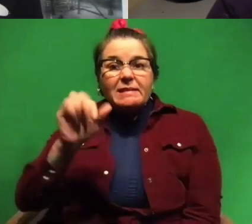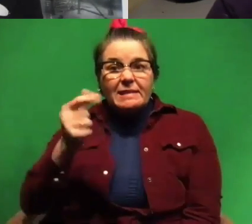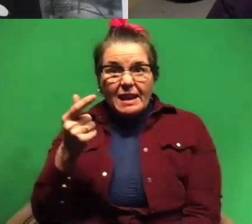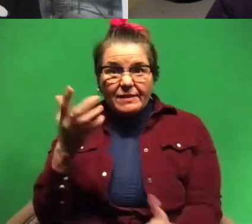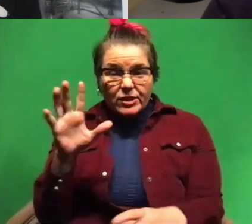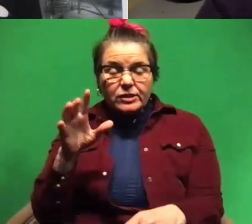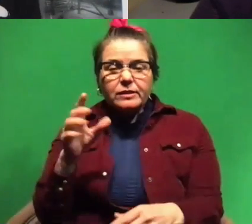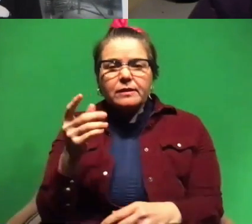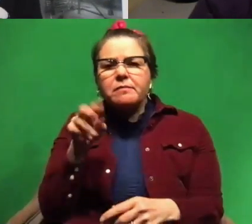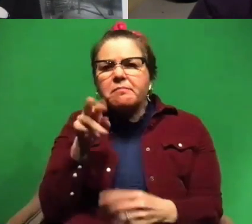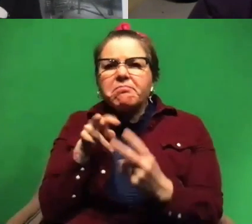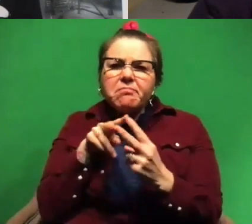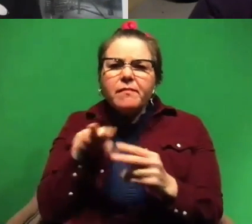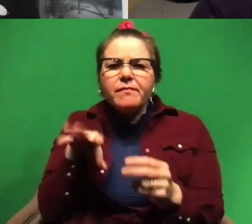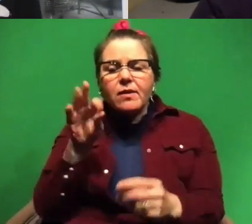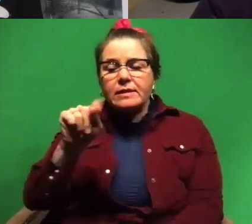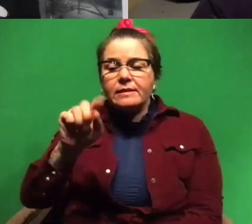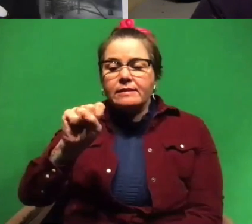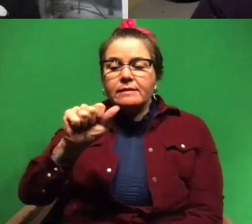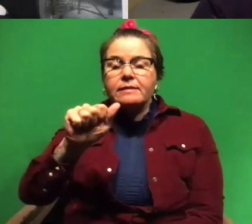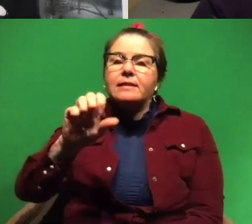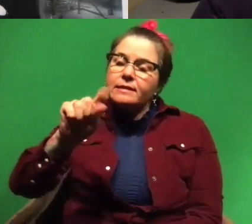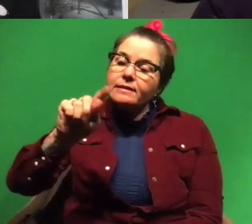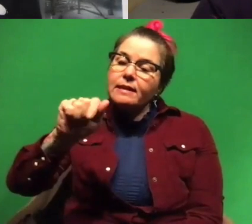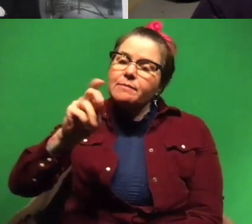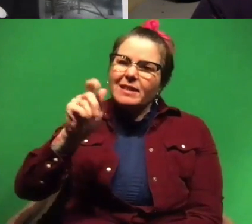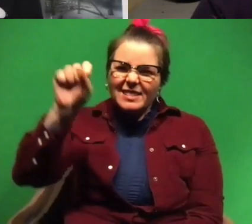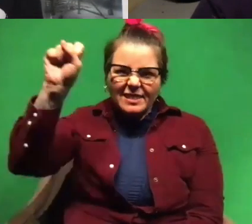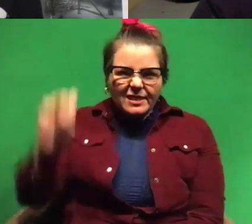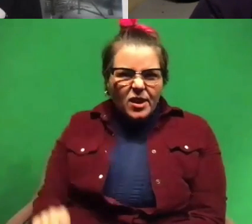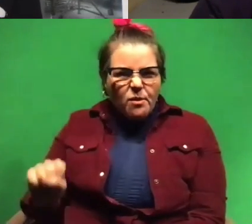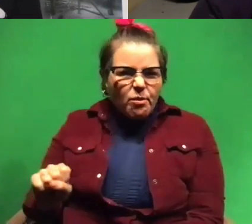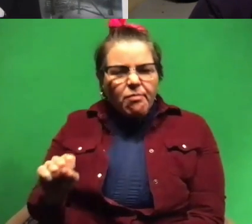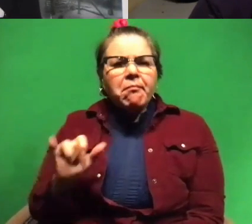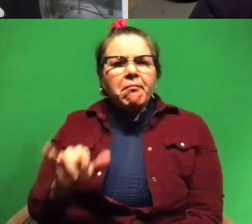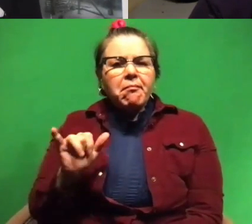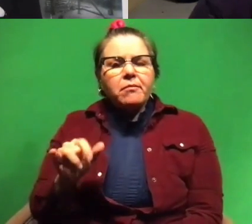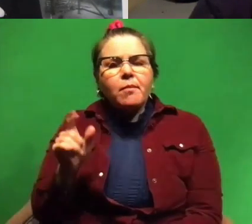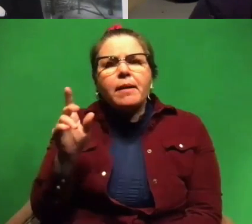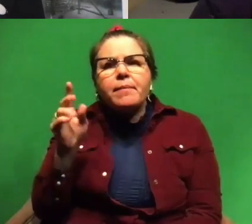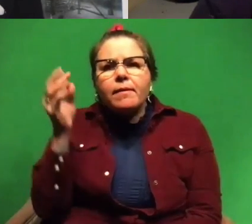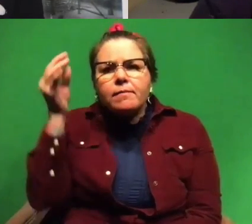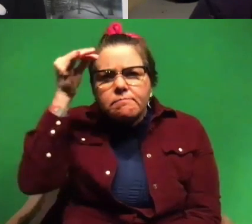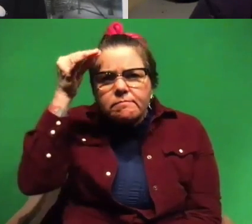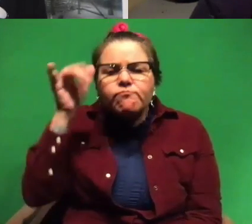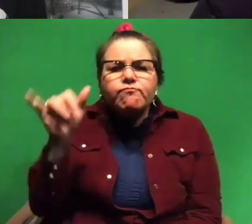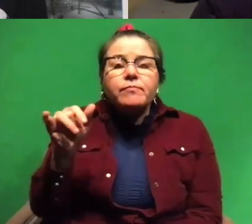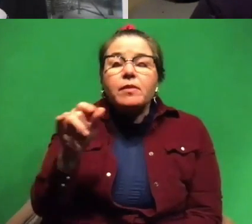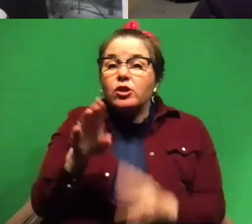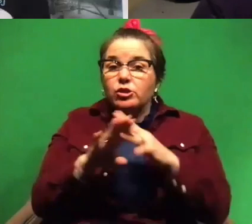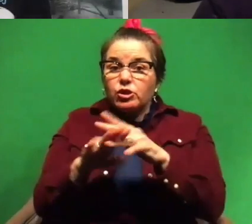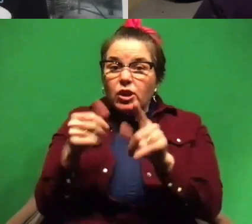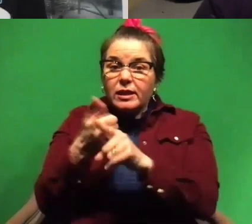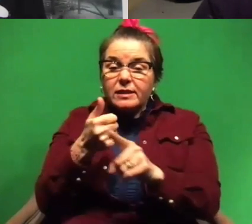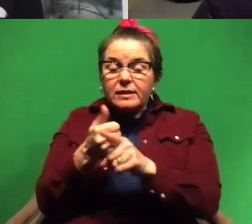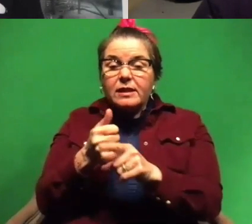of them were spotted near Tasmania, like super far south. And this led to the hypothesis that this shark is actually doing